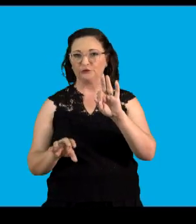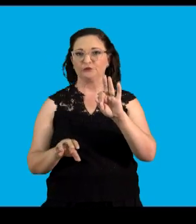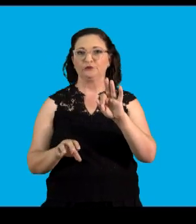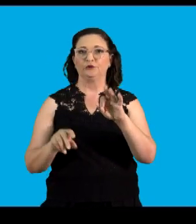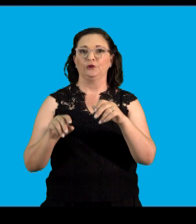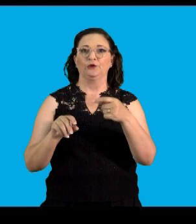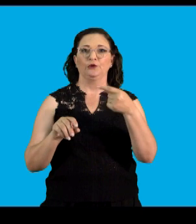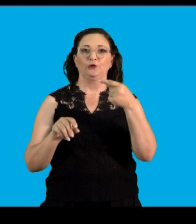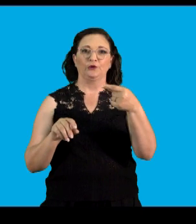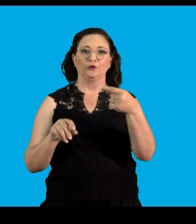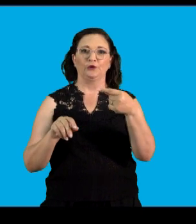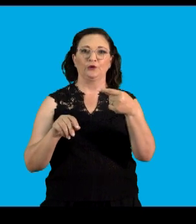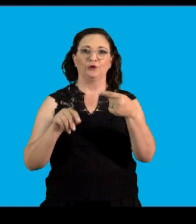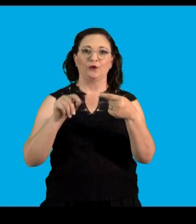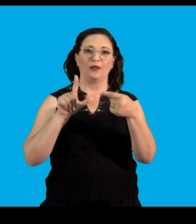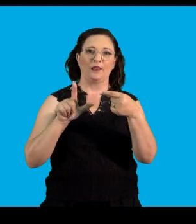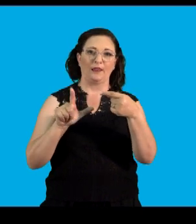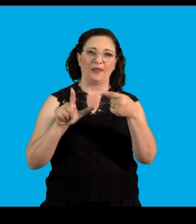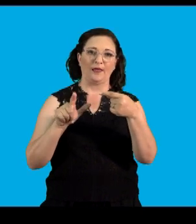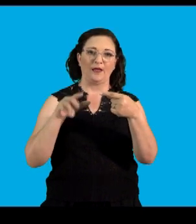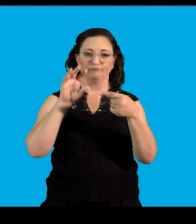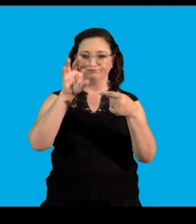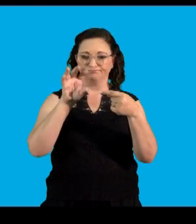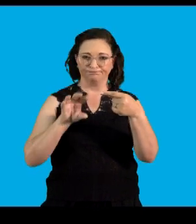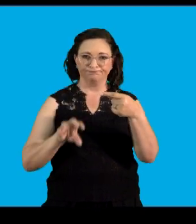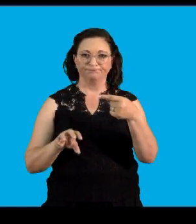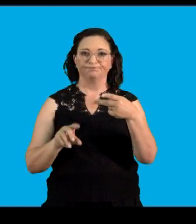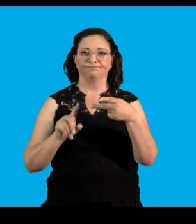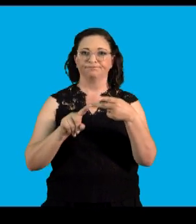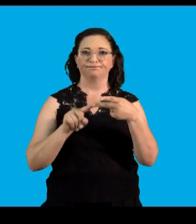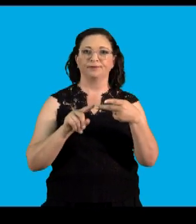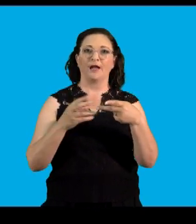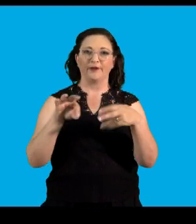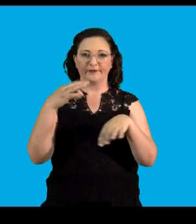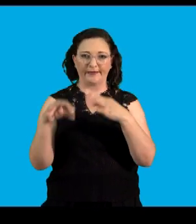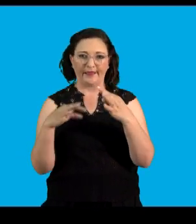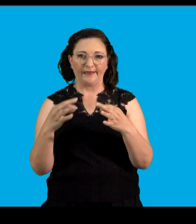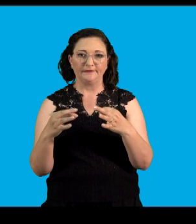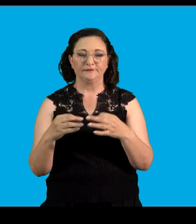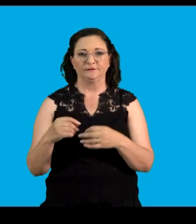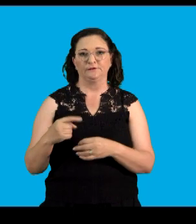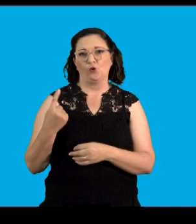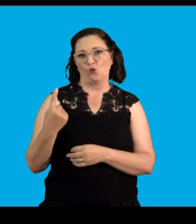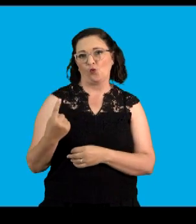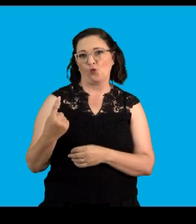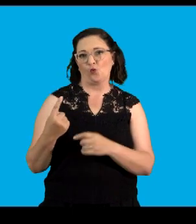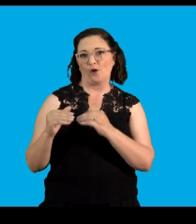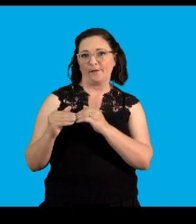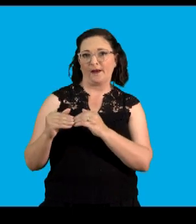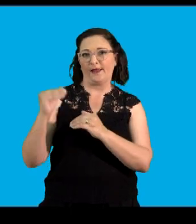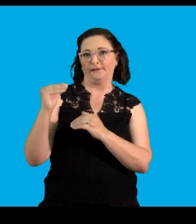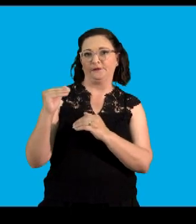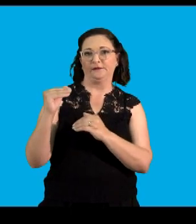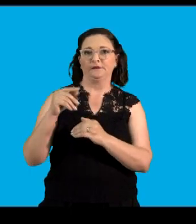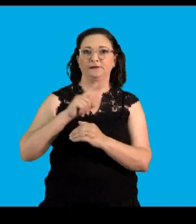it's 2 marks. We've got your analysis. We spoke about 4 subheadings, which is 1 mark. 16 marks and above, it's